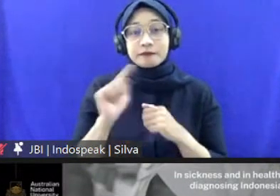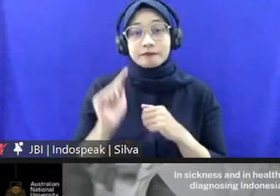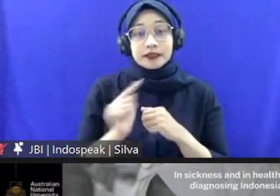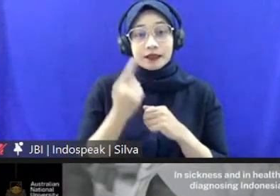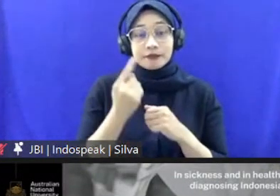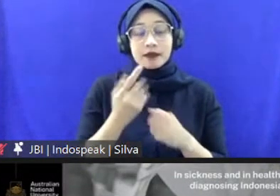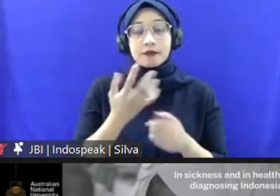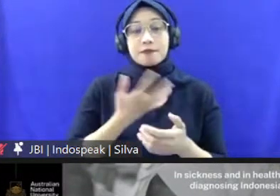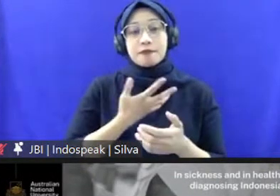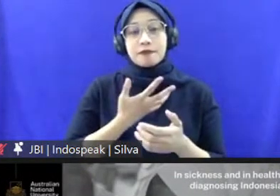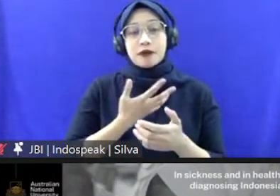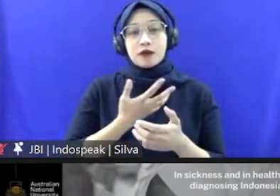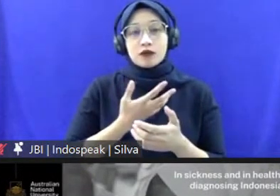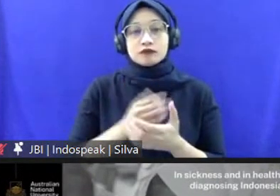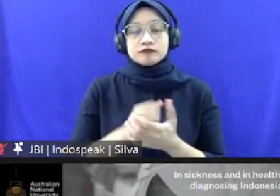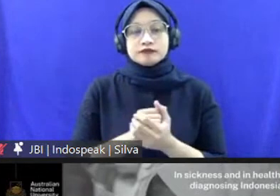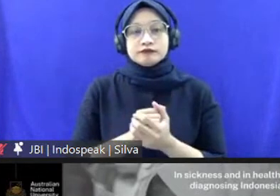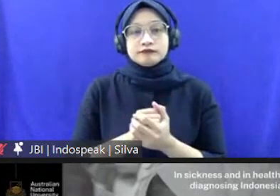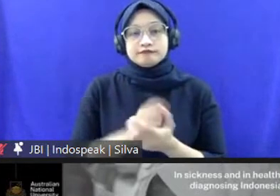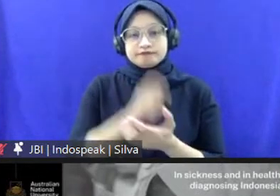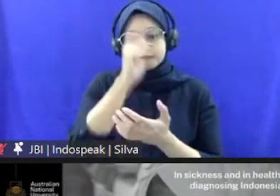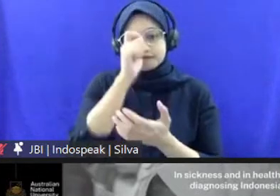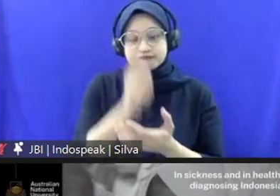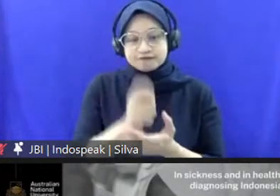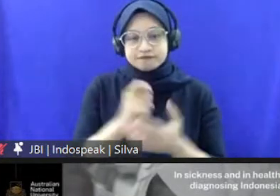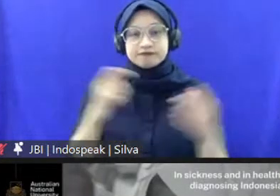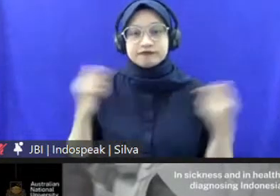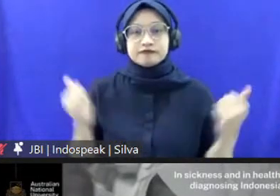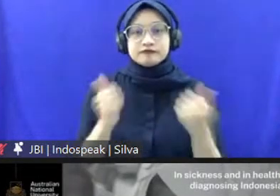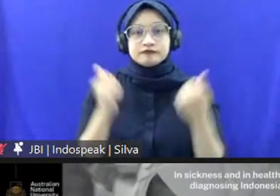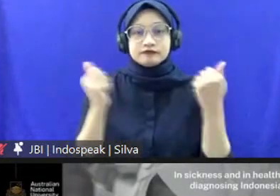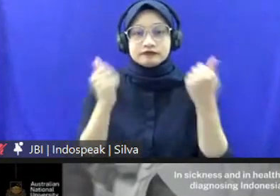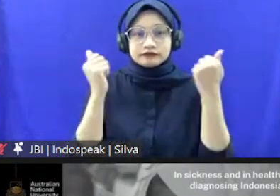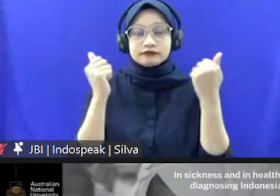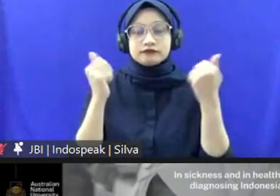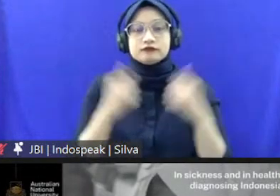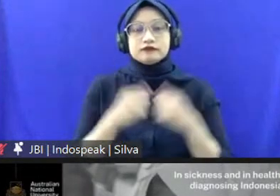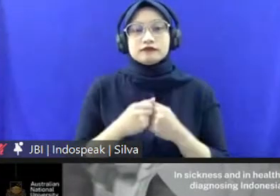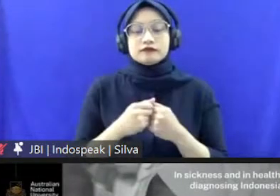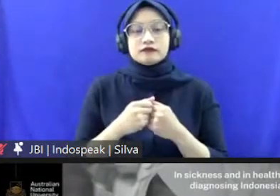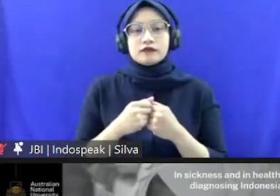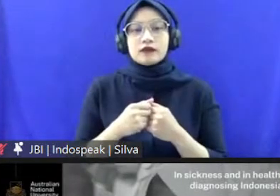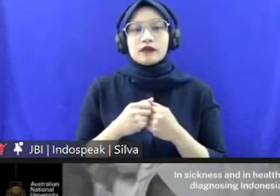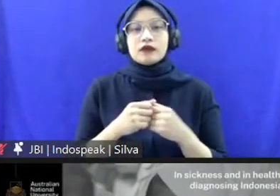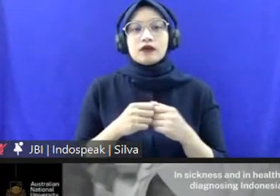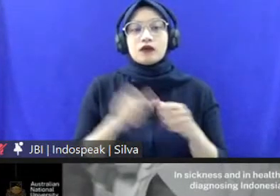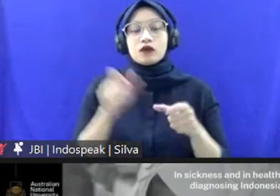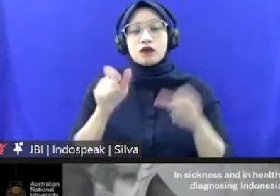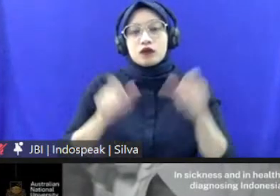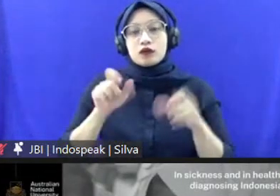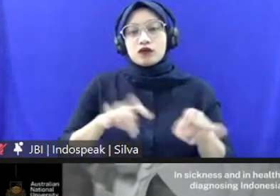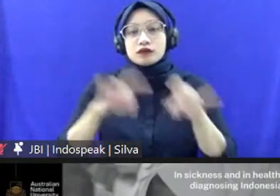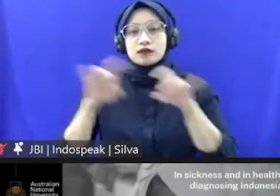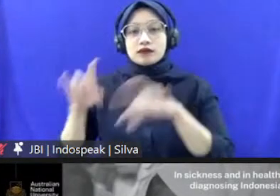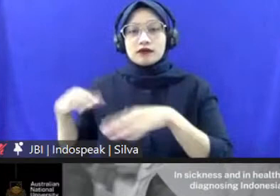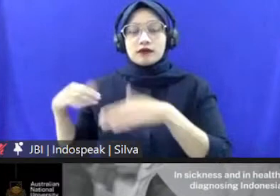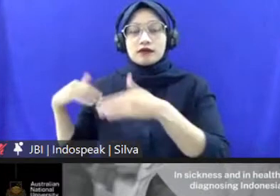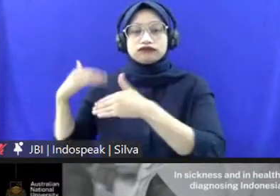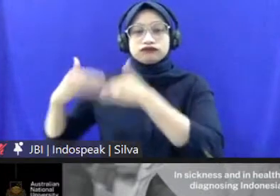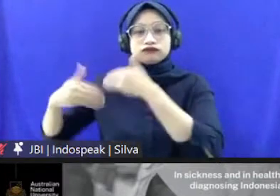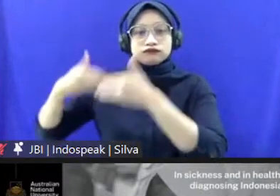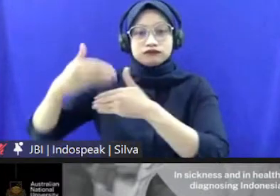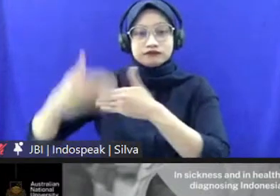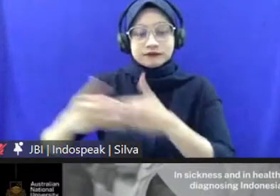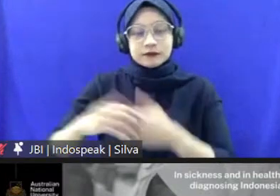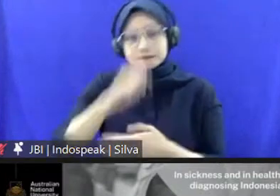like to acknowledge and celebrate the first Australians on whose traditional lands we meet and pay our